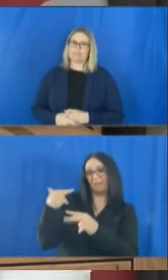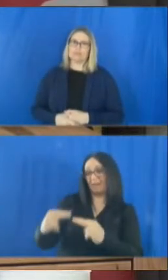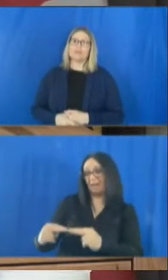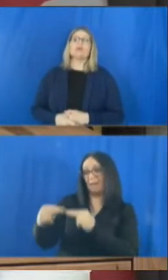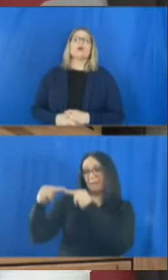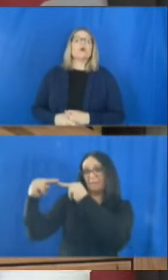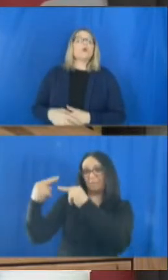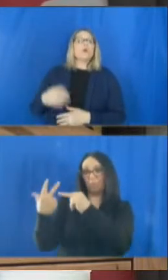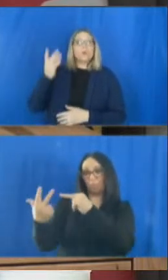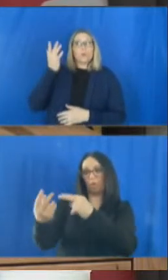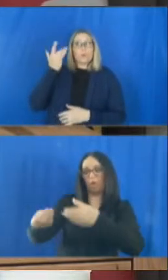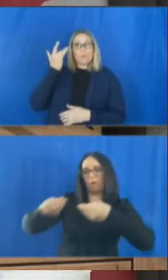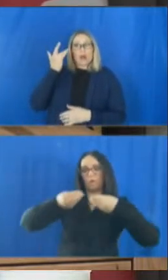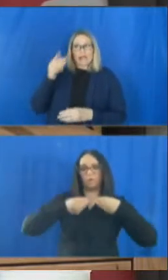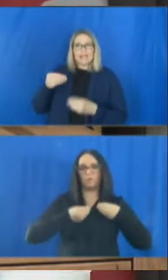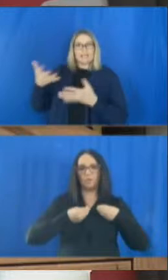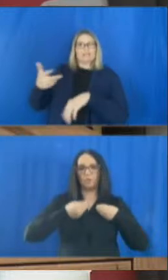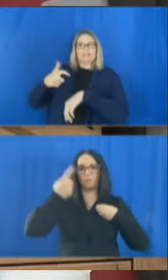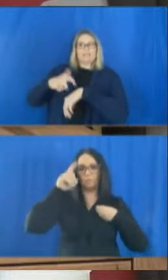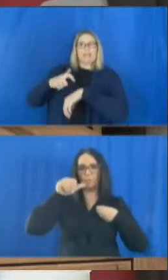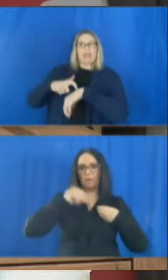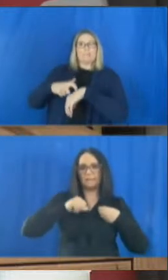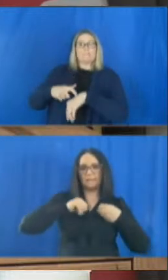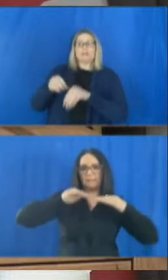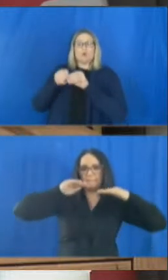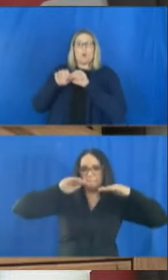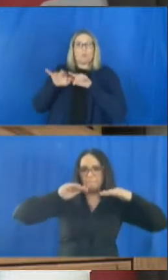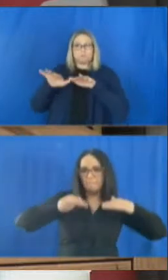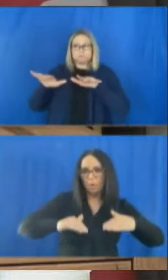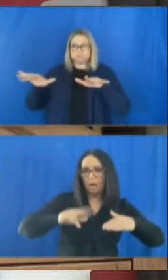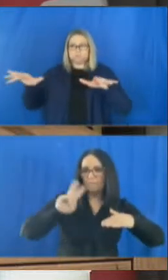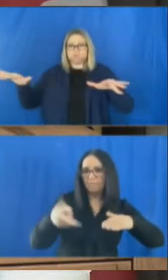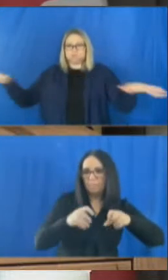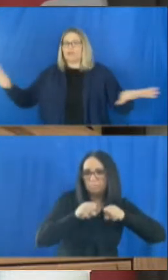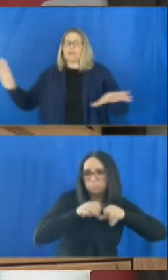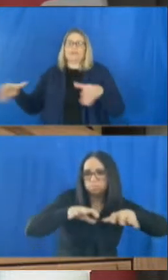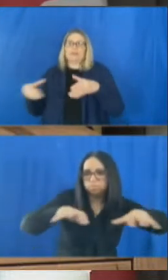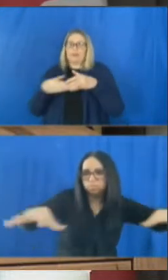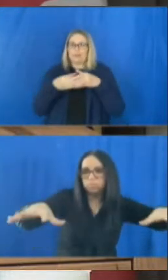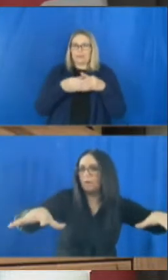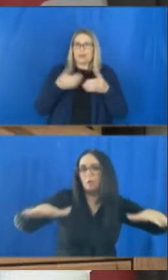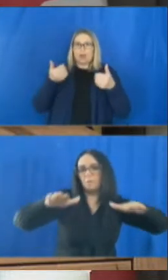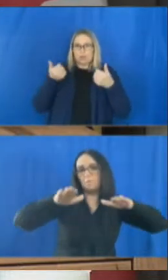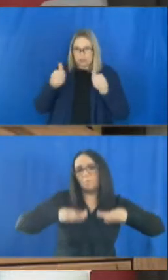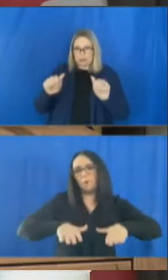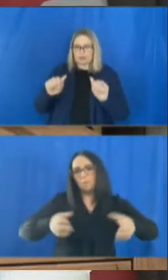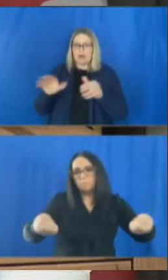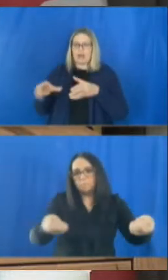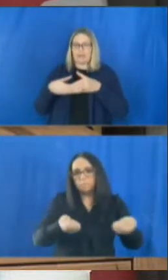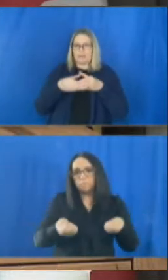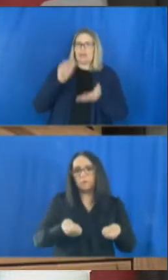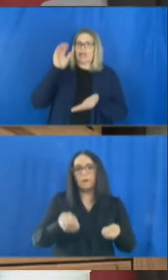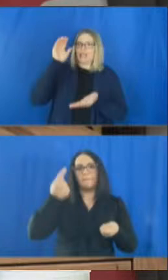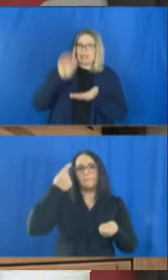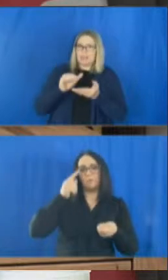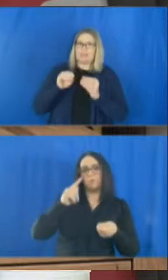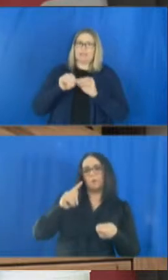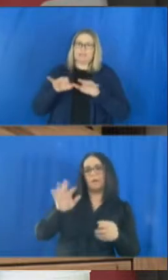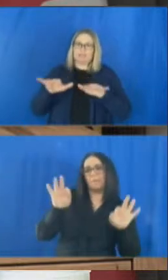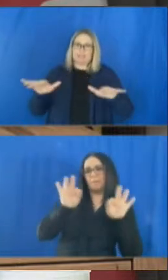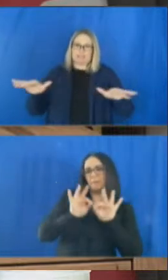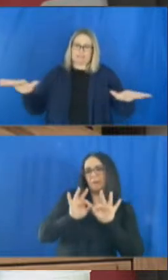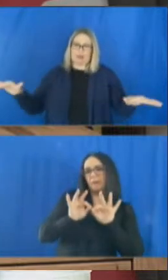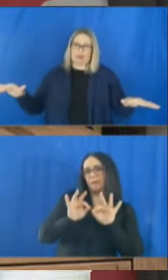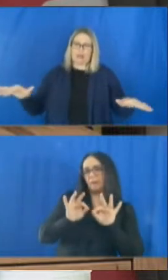vus auparavant dans le système hospitalier, en raison de la nature très contagieuse